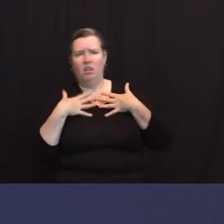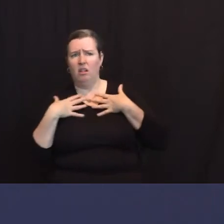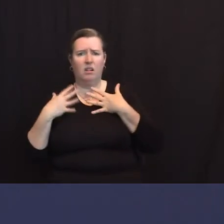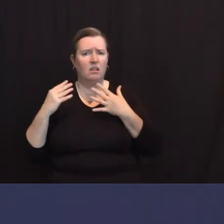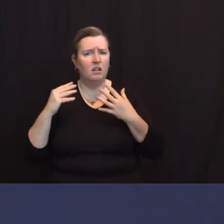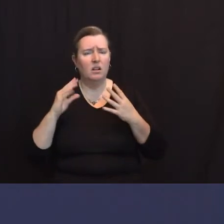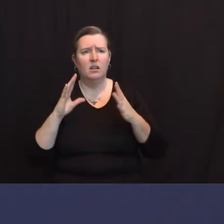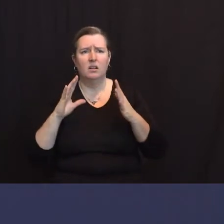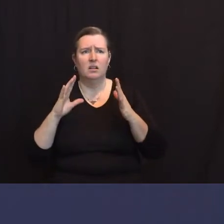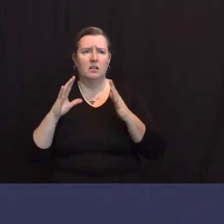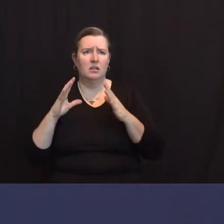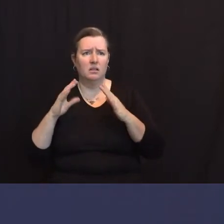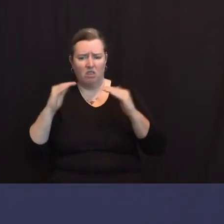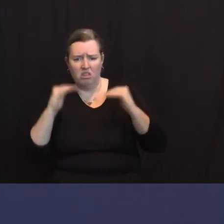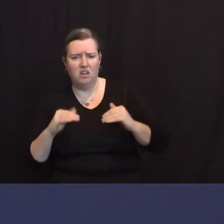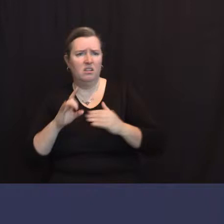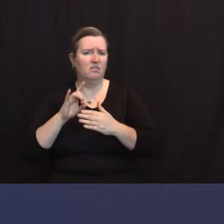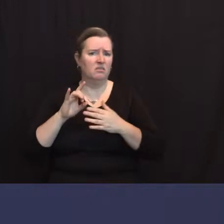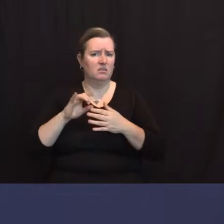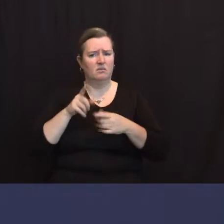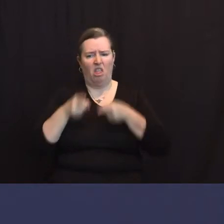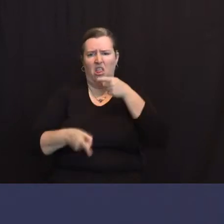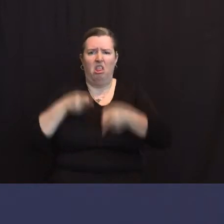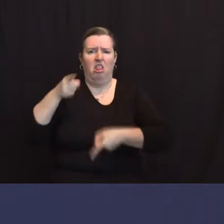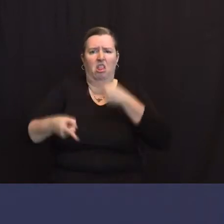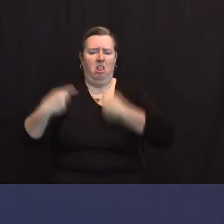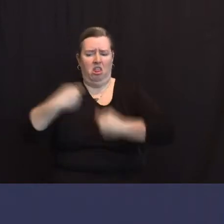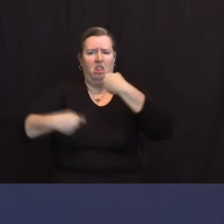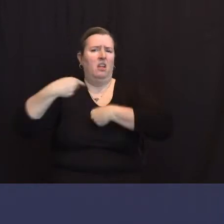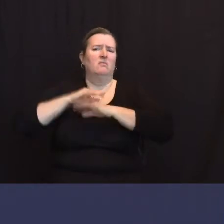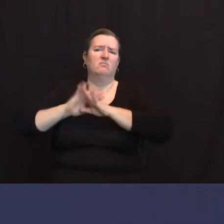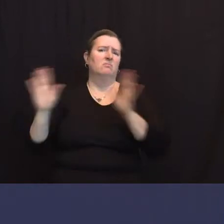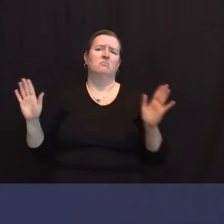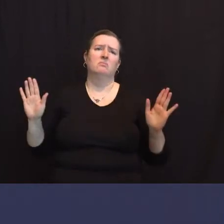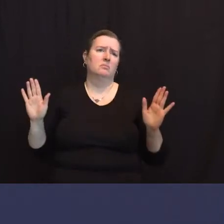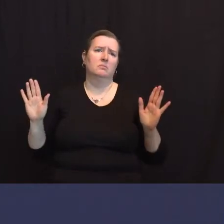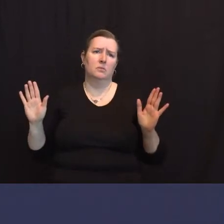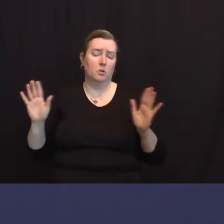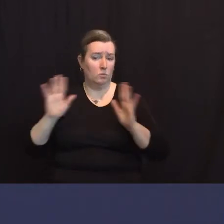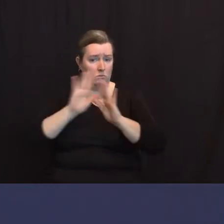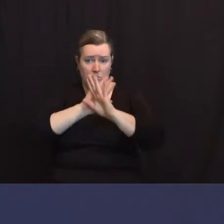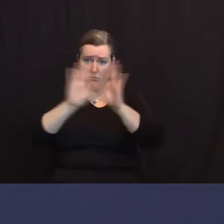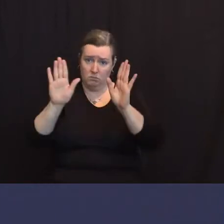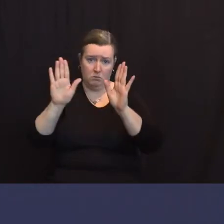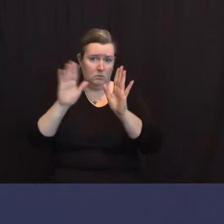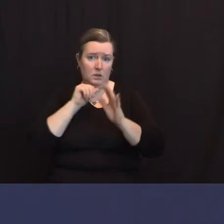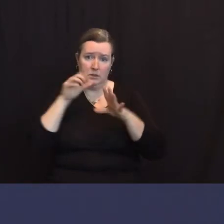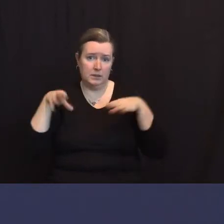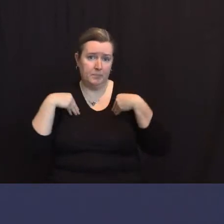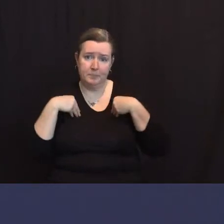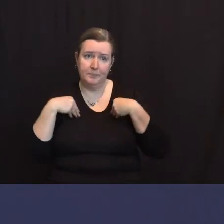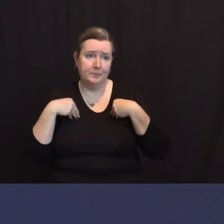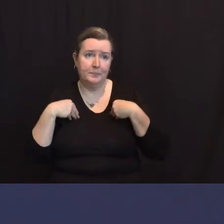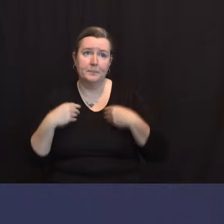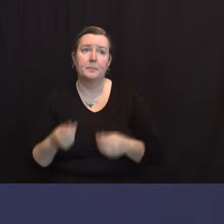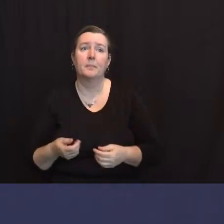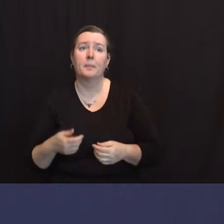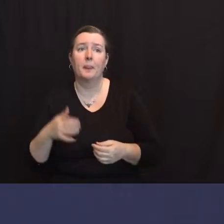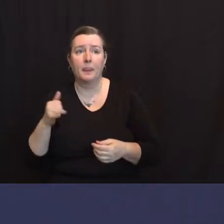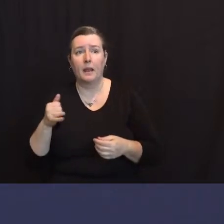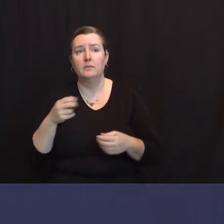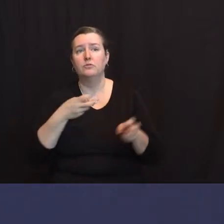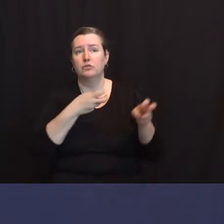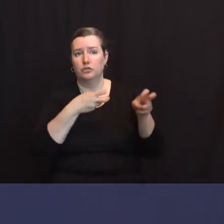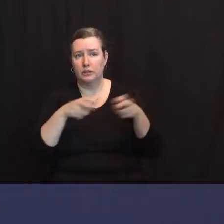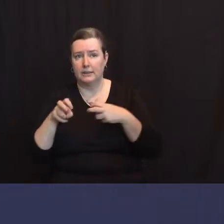long of our LGBTQ plus community, particularly as they migrate from one place and space